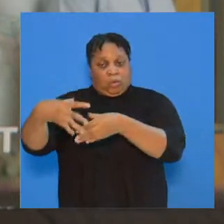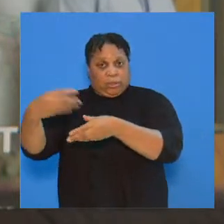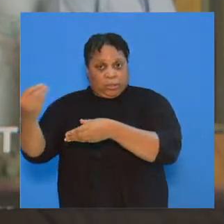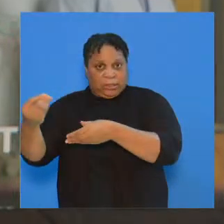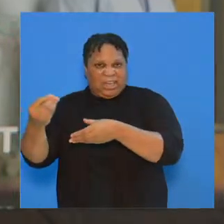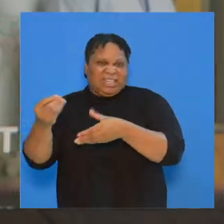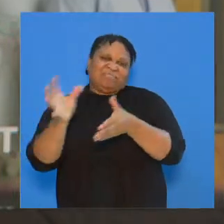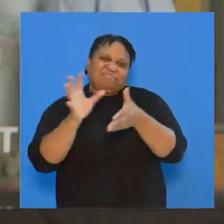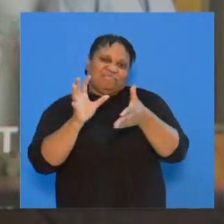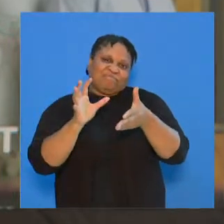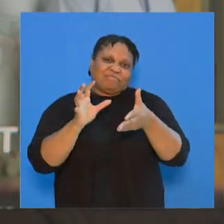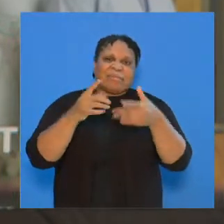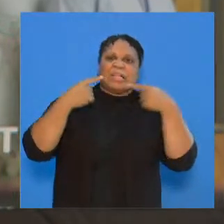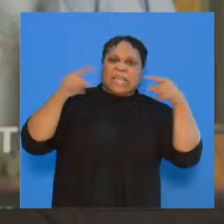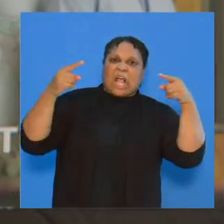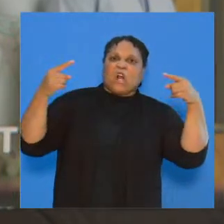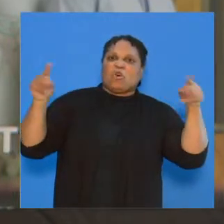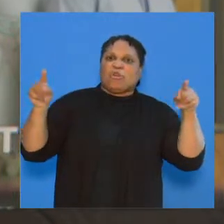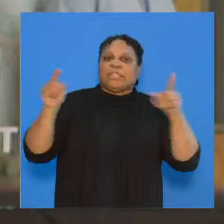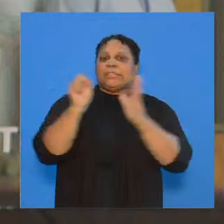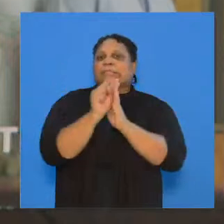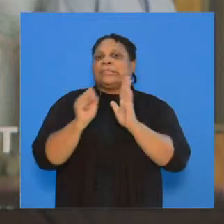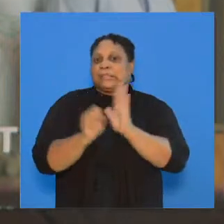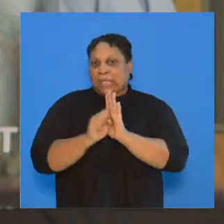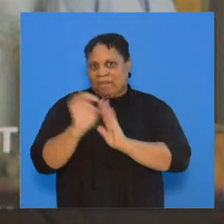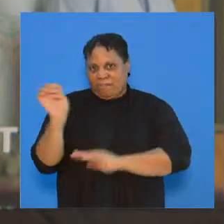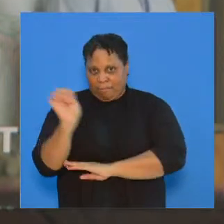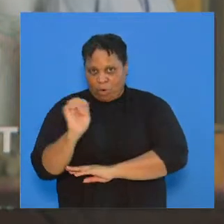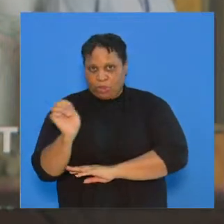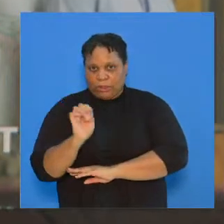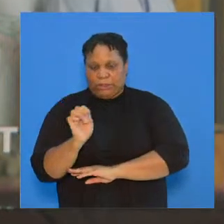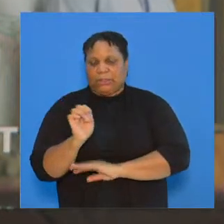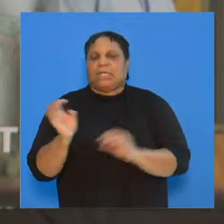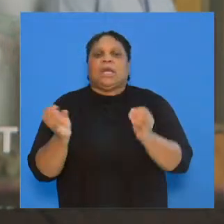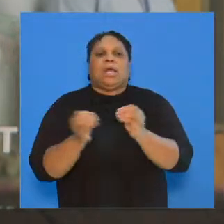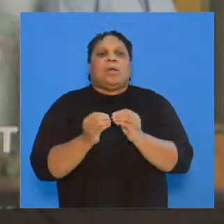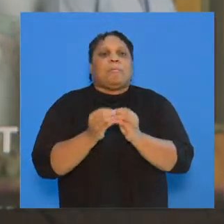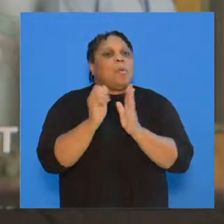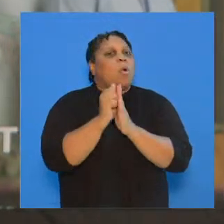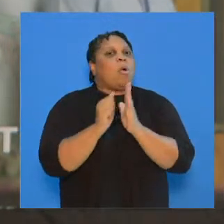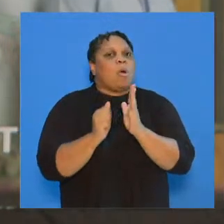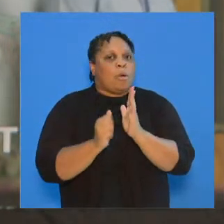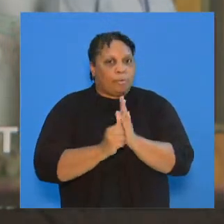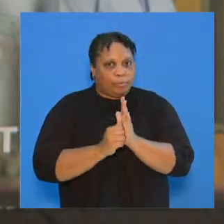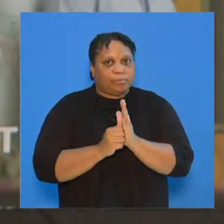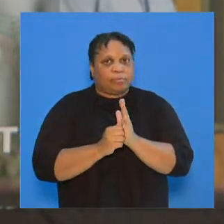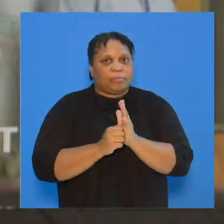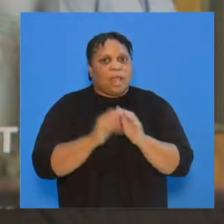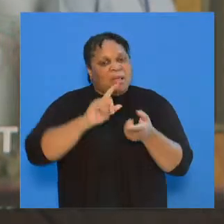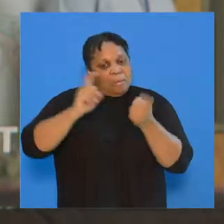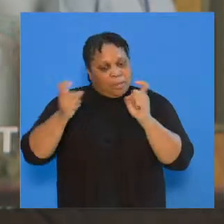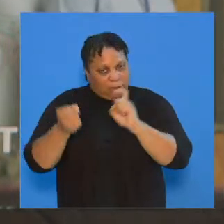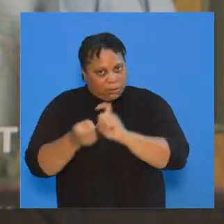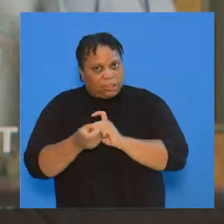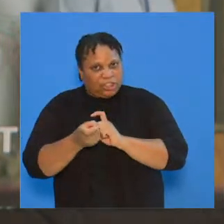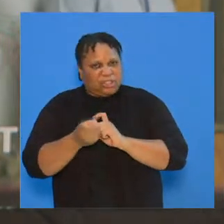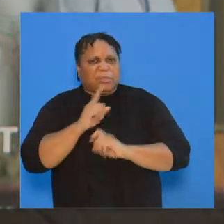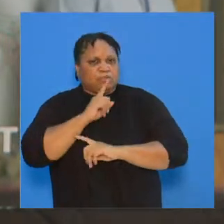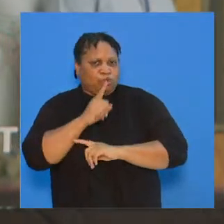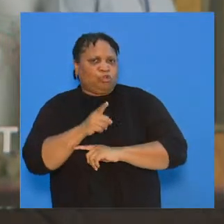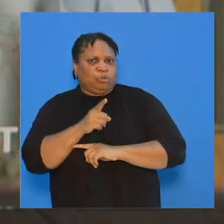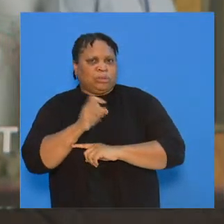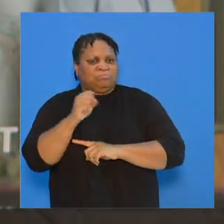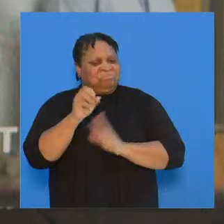declaration of a state of emergency. There will be further amendments to the Bermuda Bar Act. These are things to make sure that we